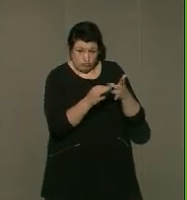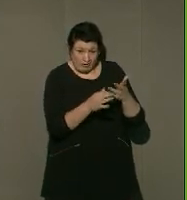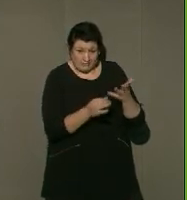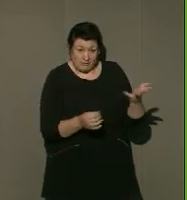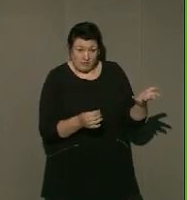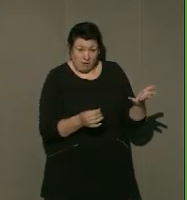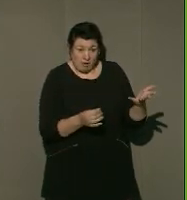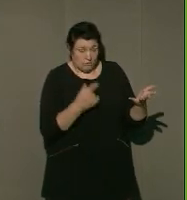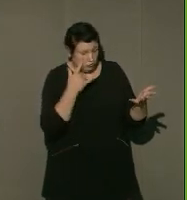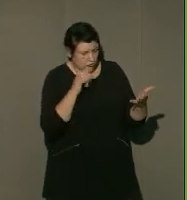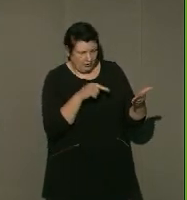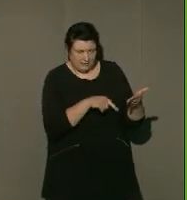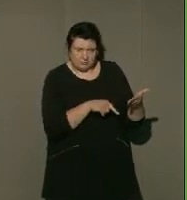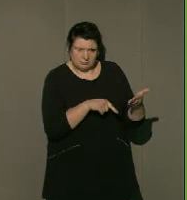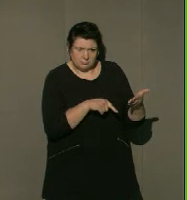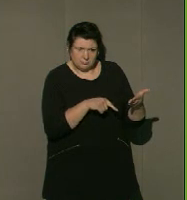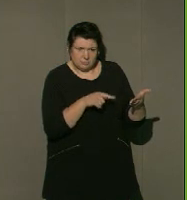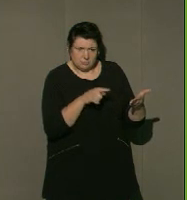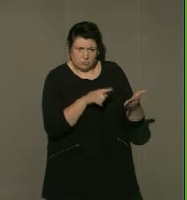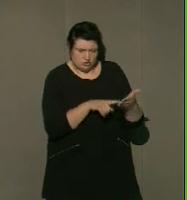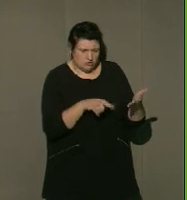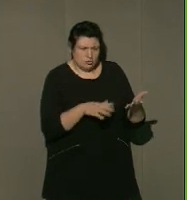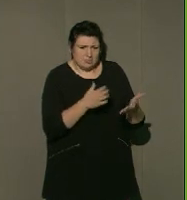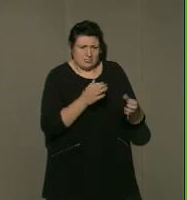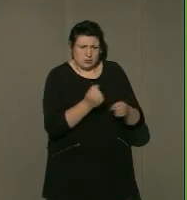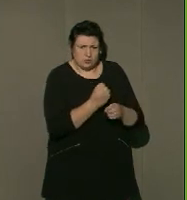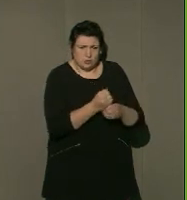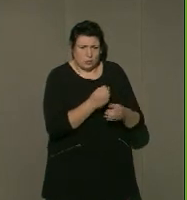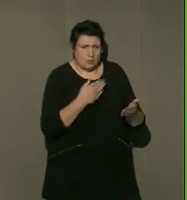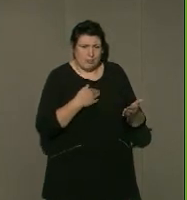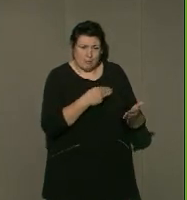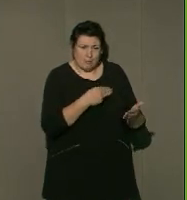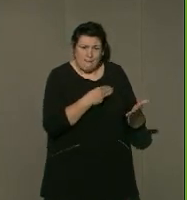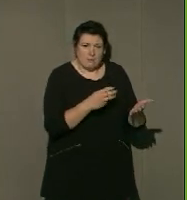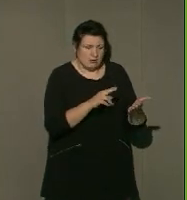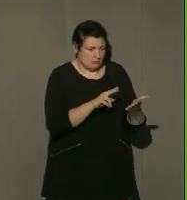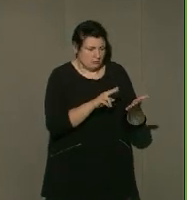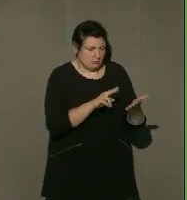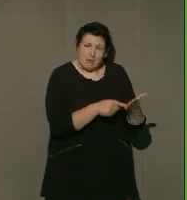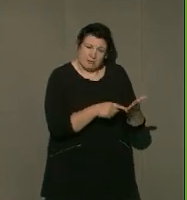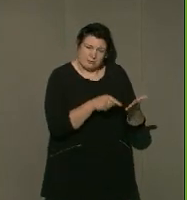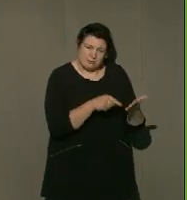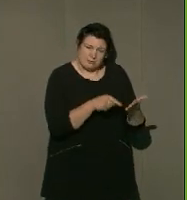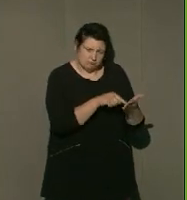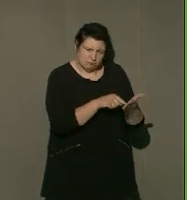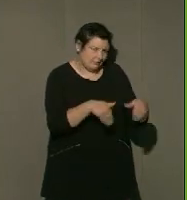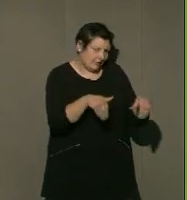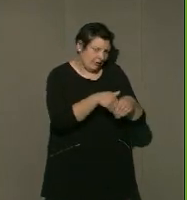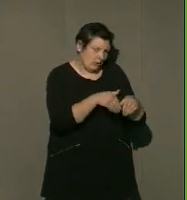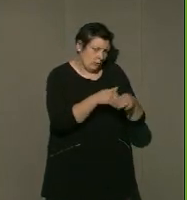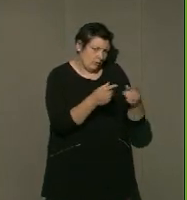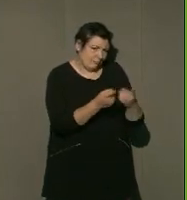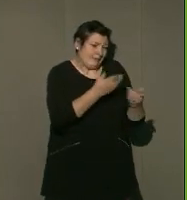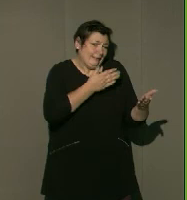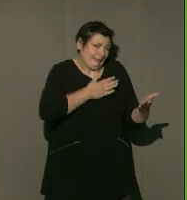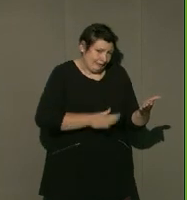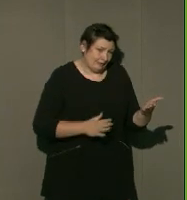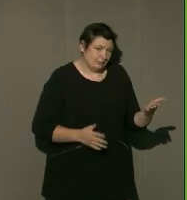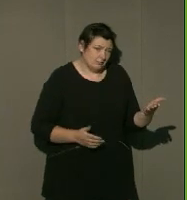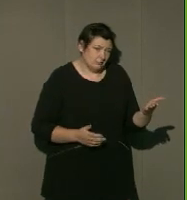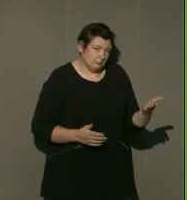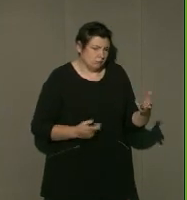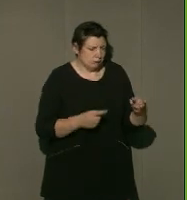against was, did it fulfil the terms of the member ballot? Did it include those things the member ballot required it to do?